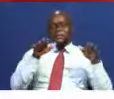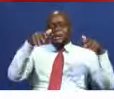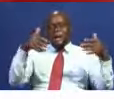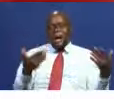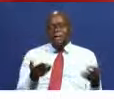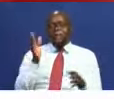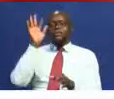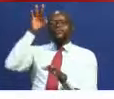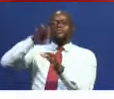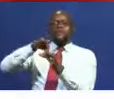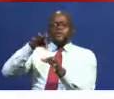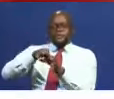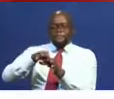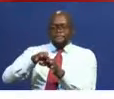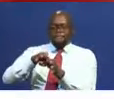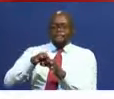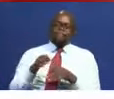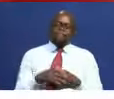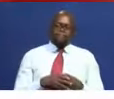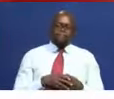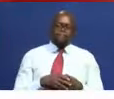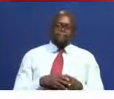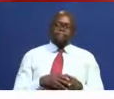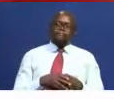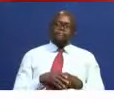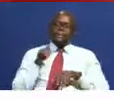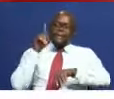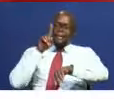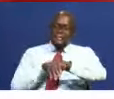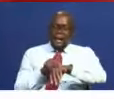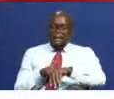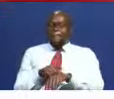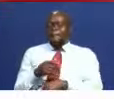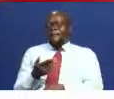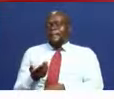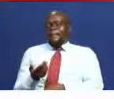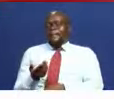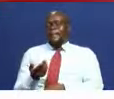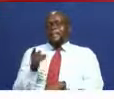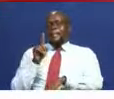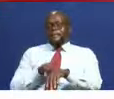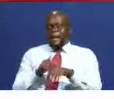how to vote. And